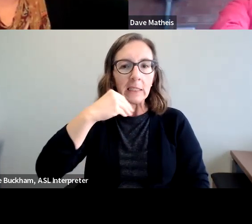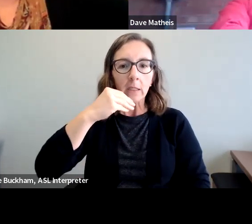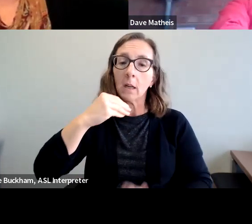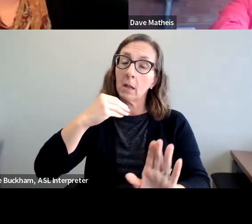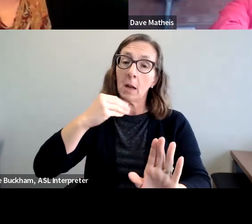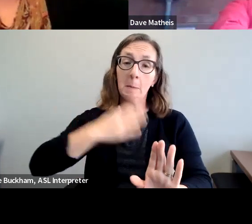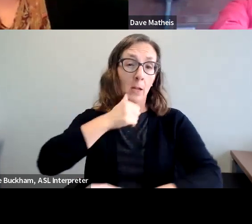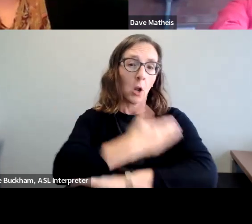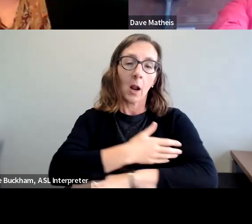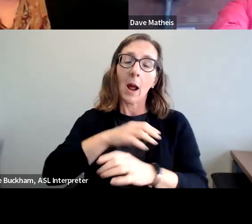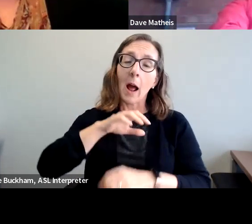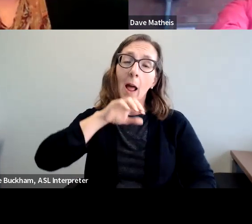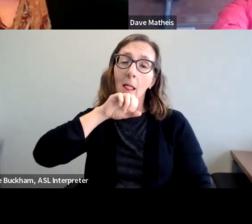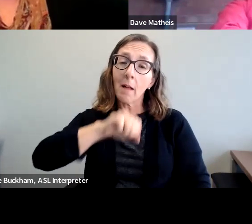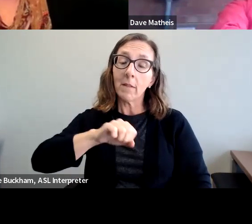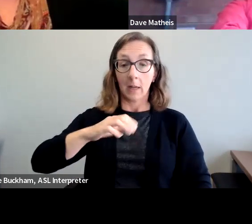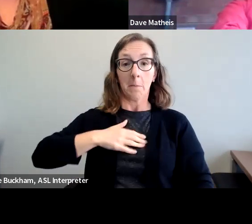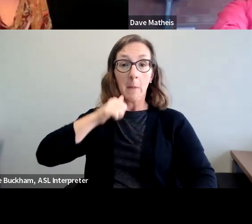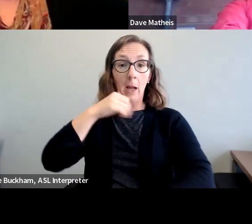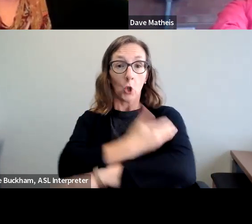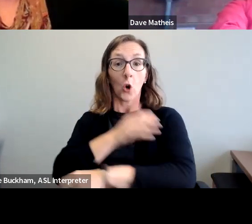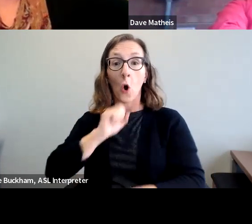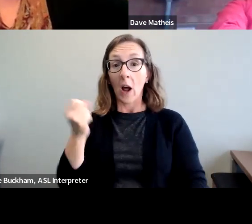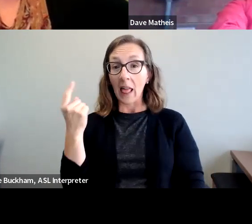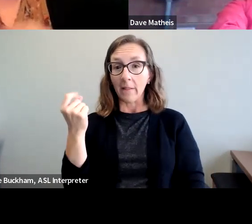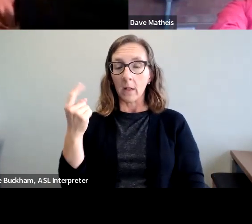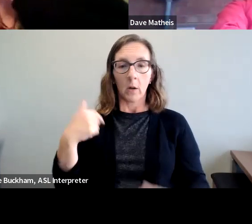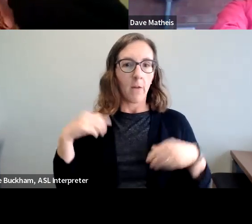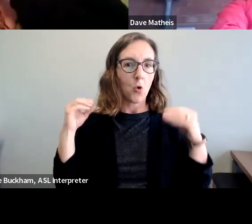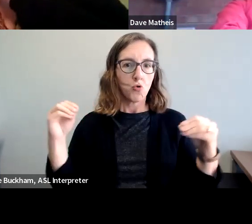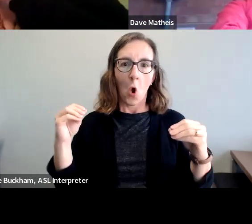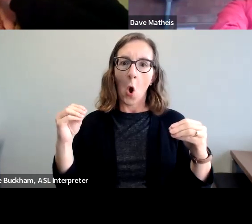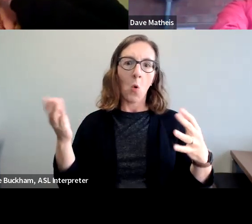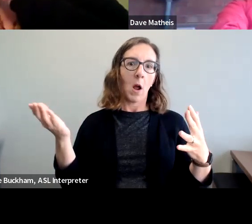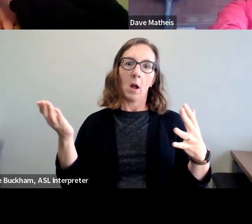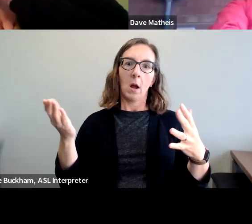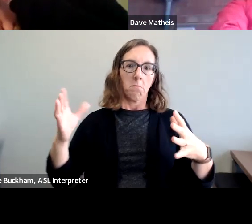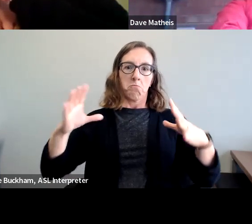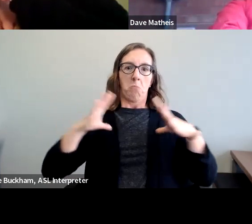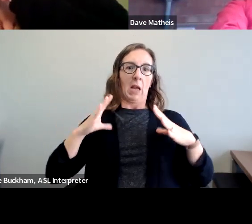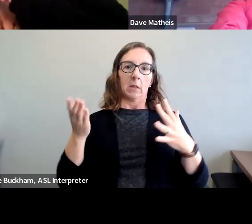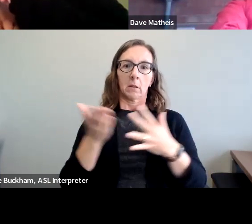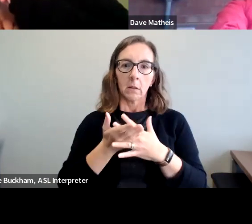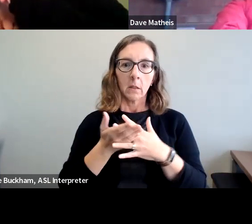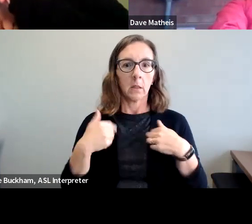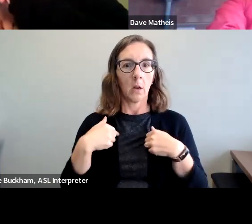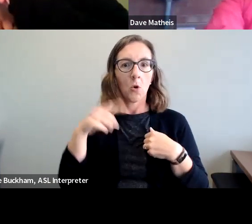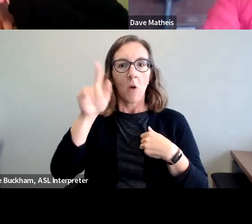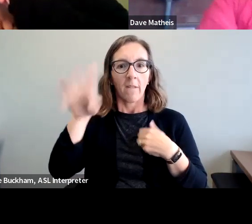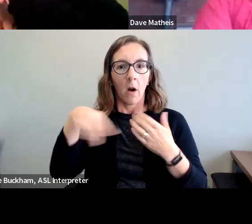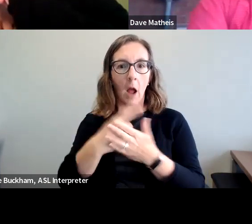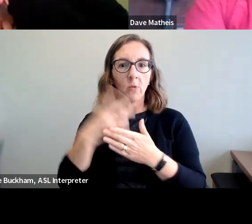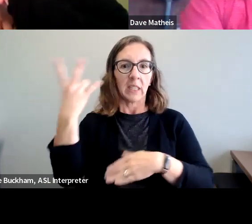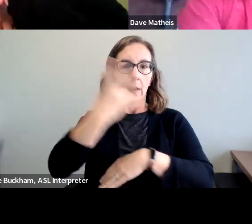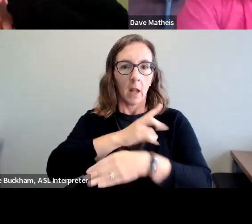to death, my 11-year-old, but we don't get a break. We parent 24/7. The only natural support I have